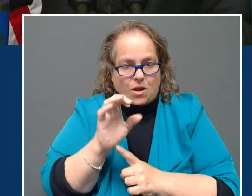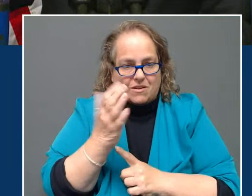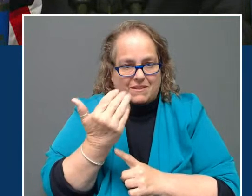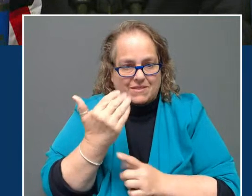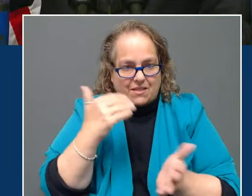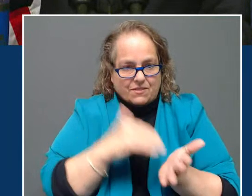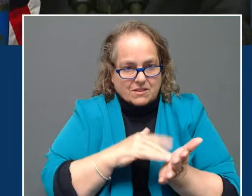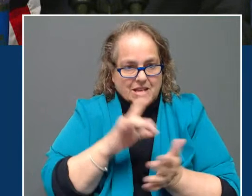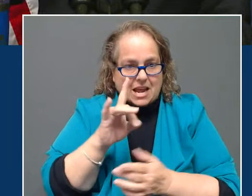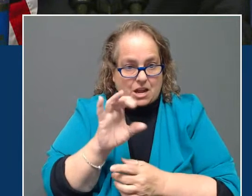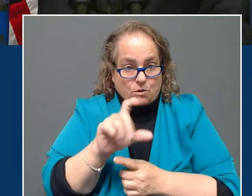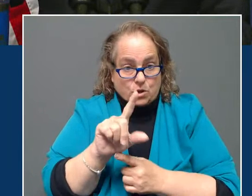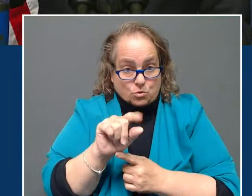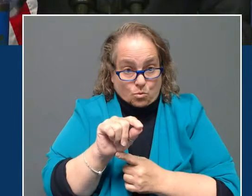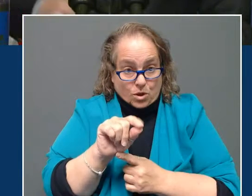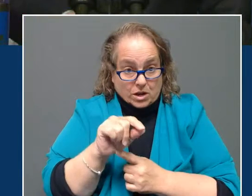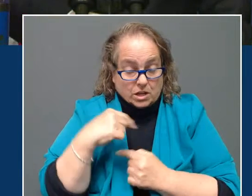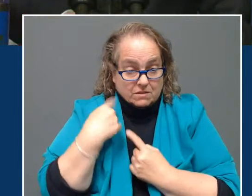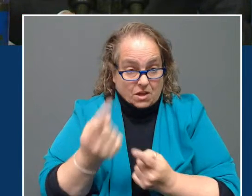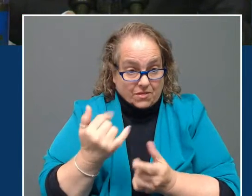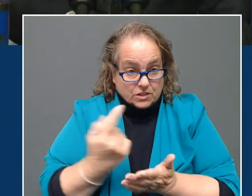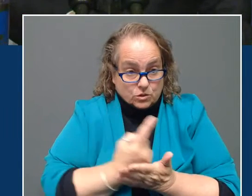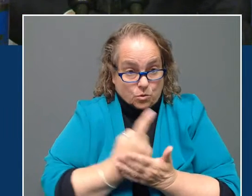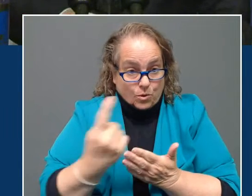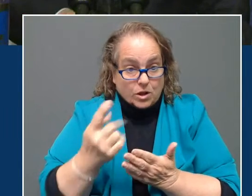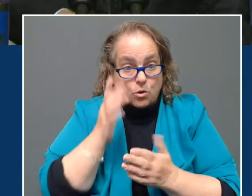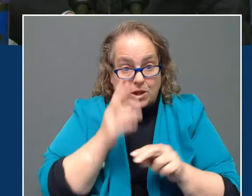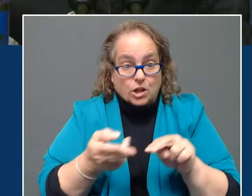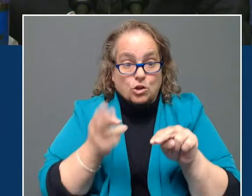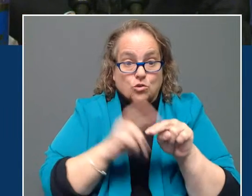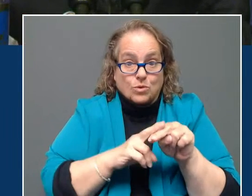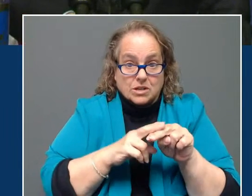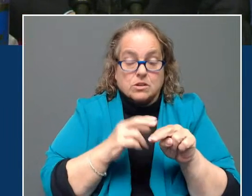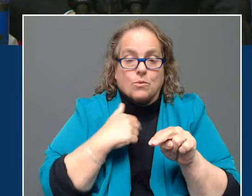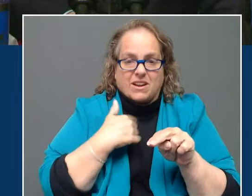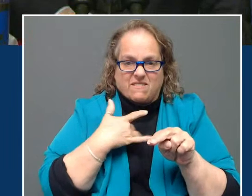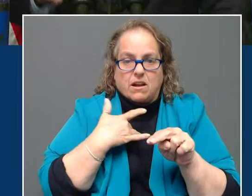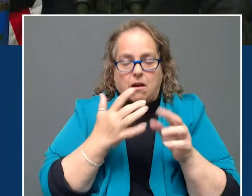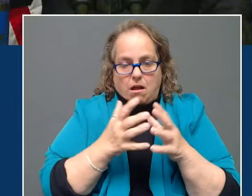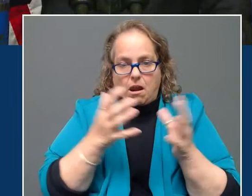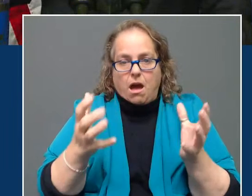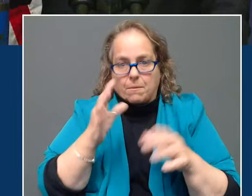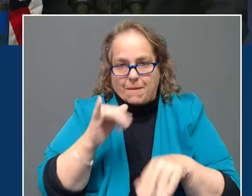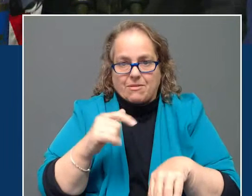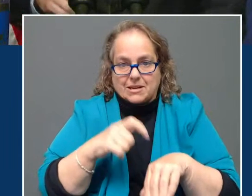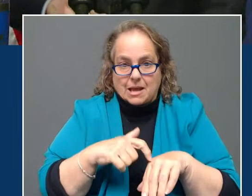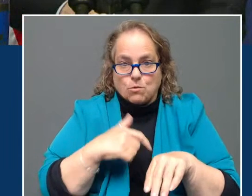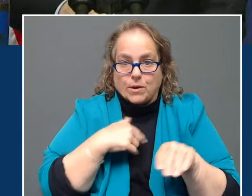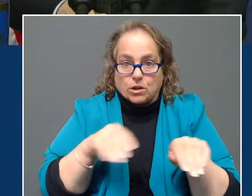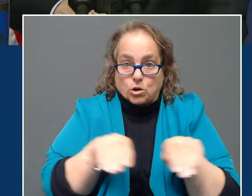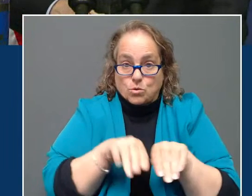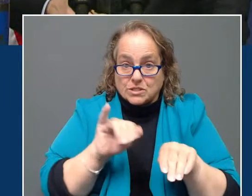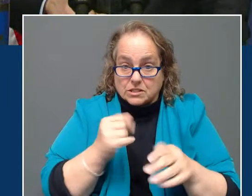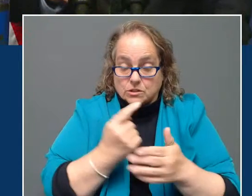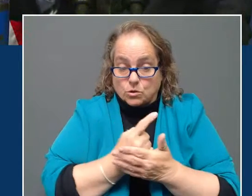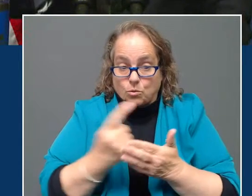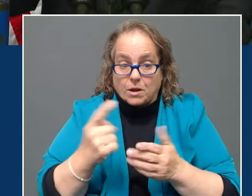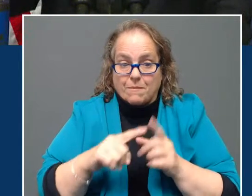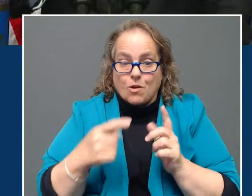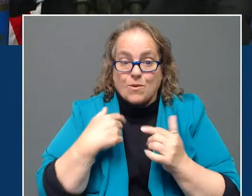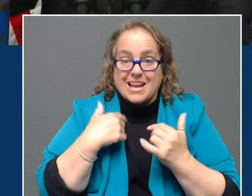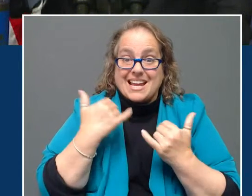115,820 thus far this week. That's going to increase, we believe, significantly by the time we close out the week. But we have now